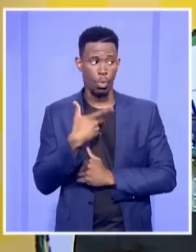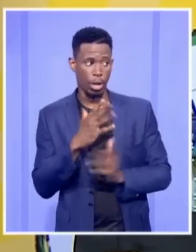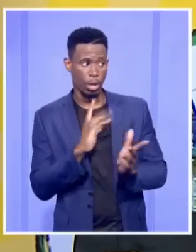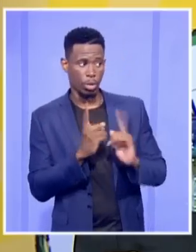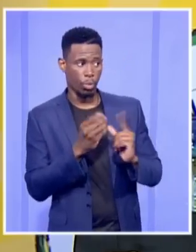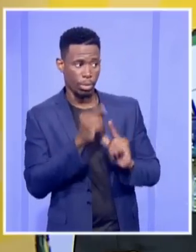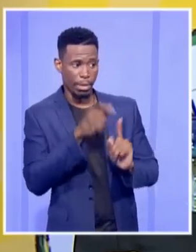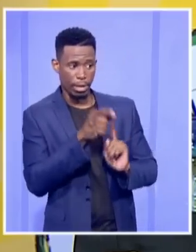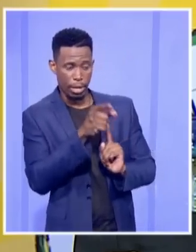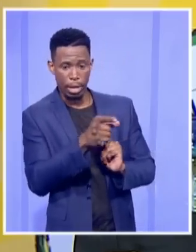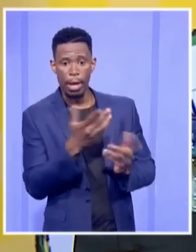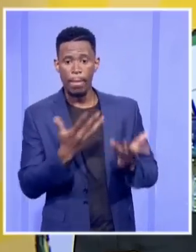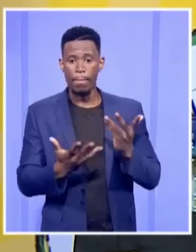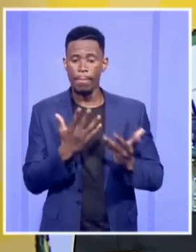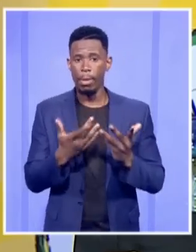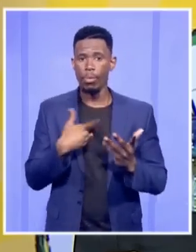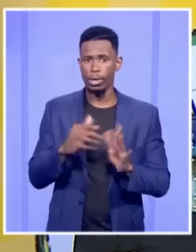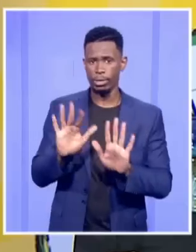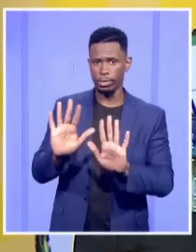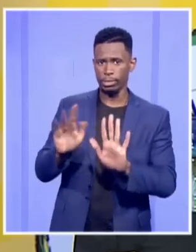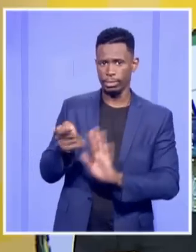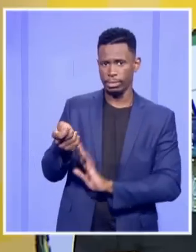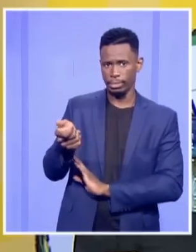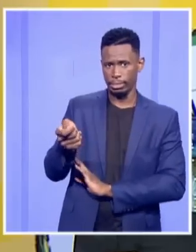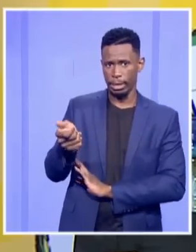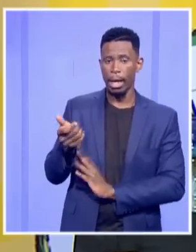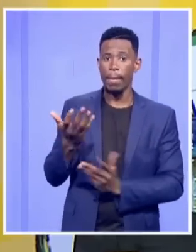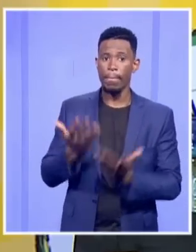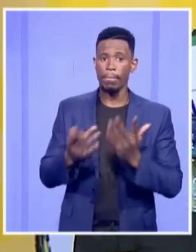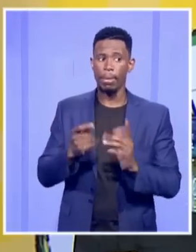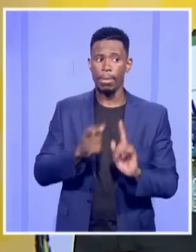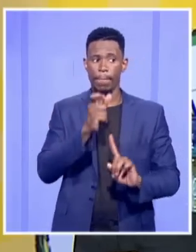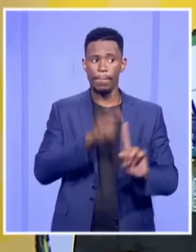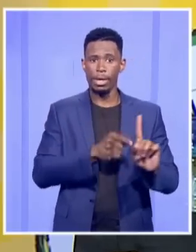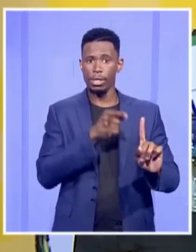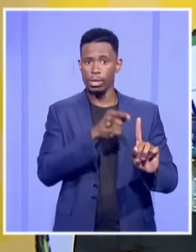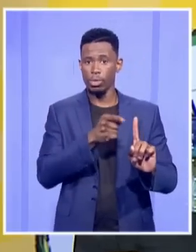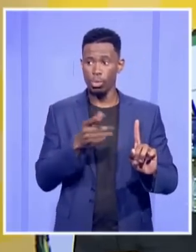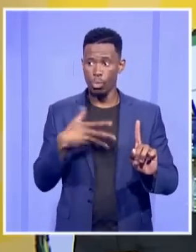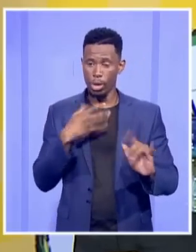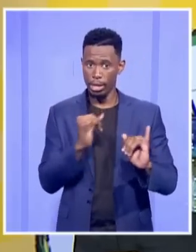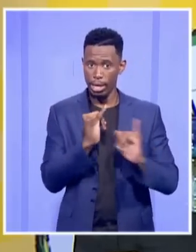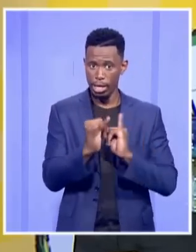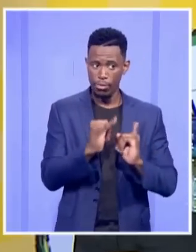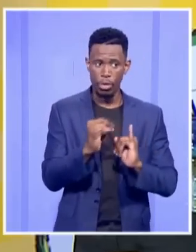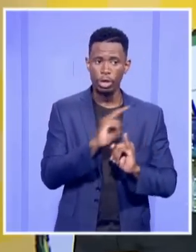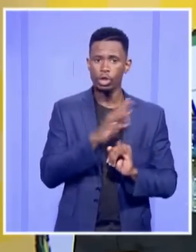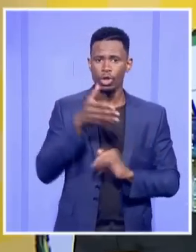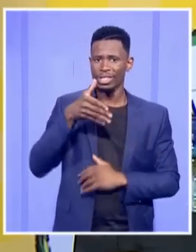could be that whomever you are wanting to interview is not within the conference precinct.